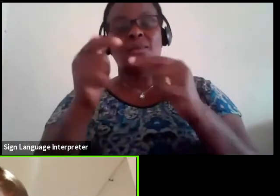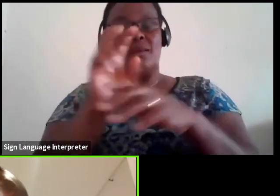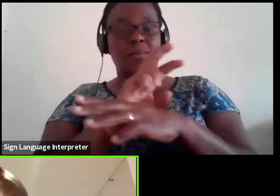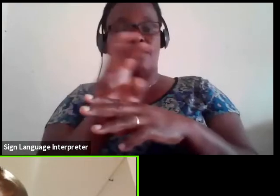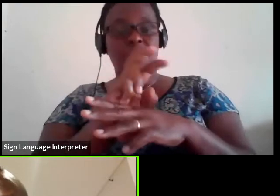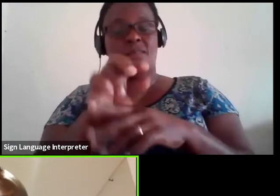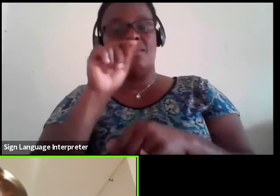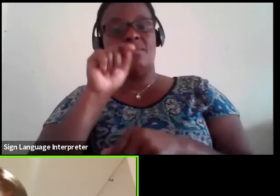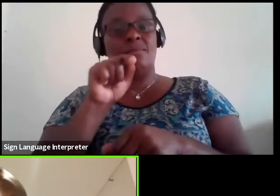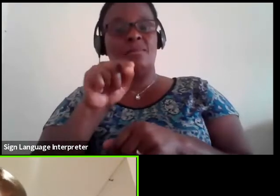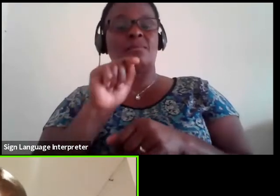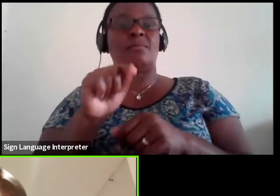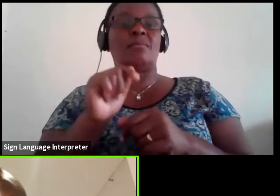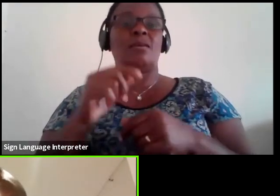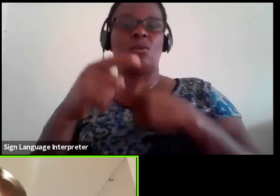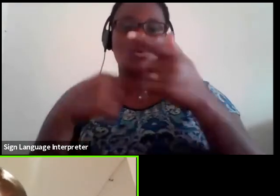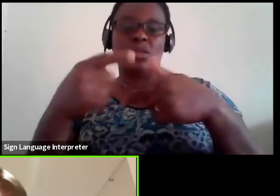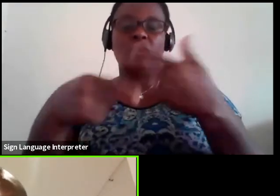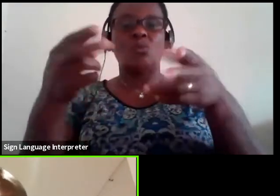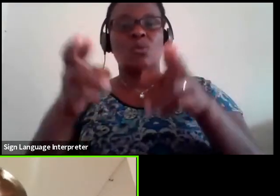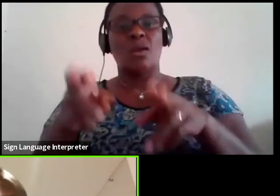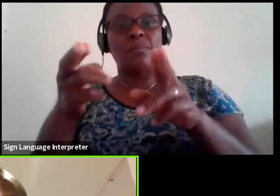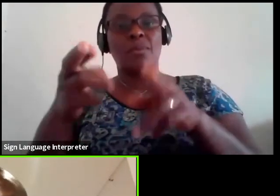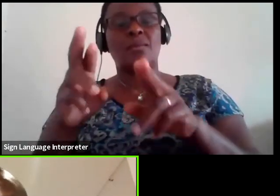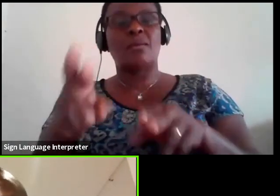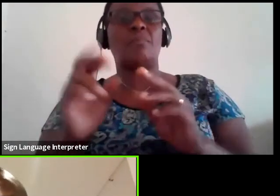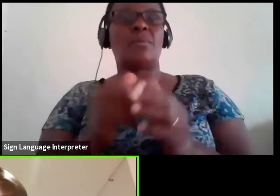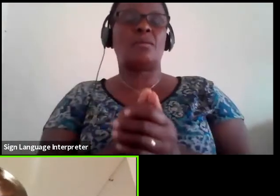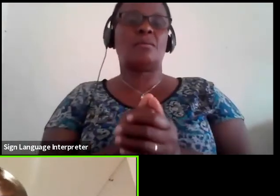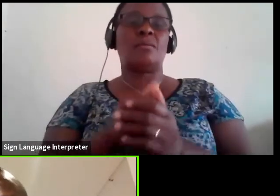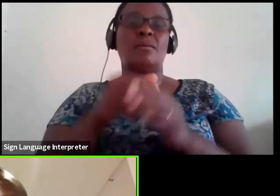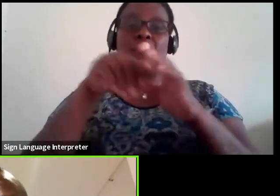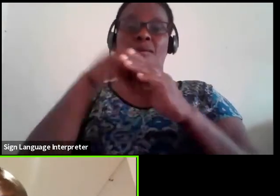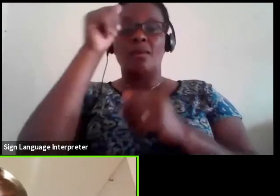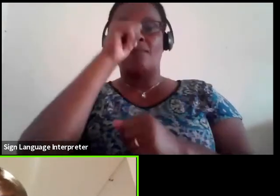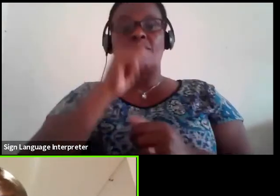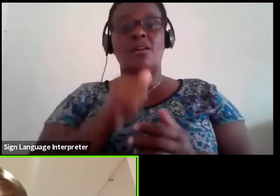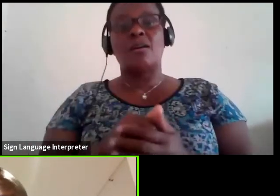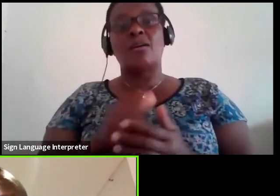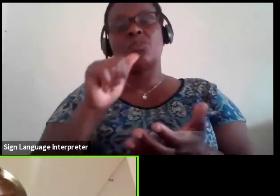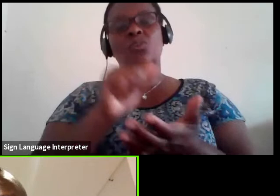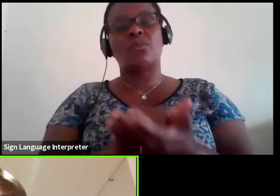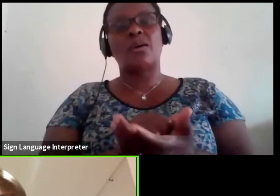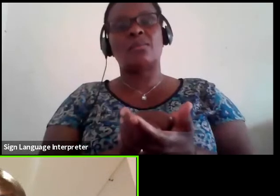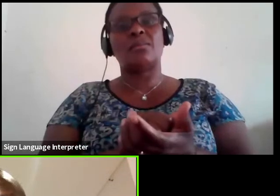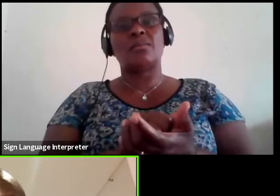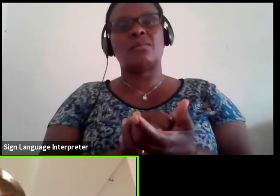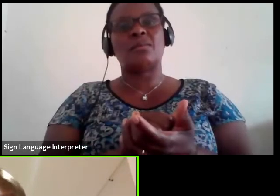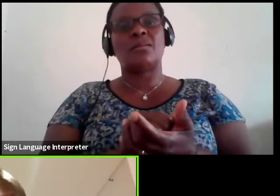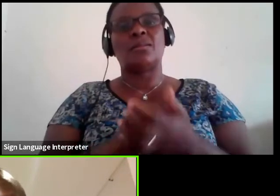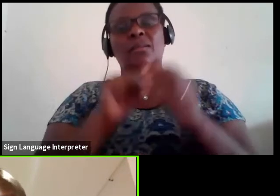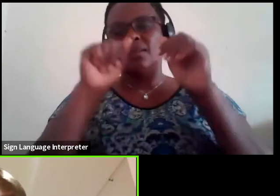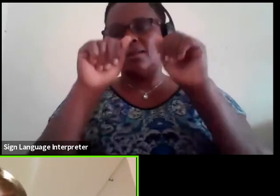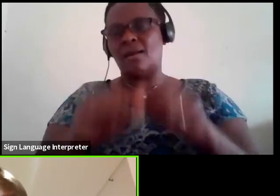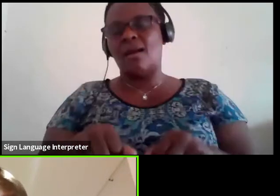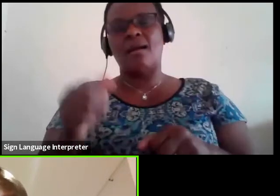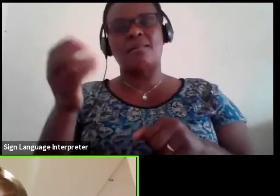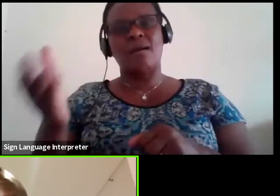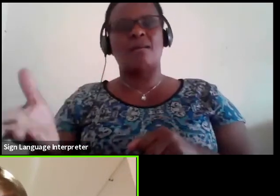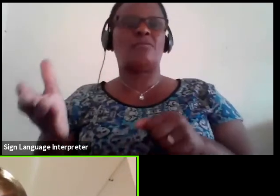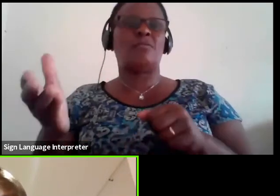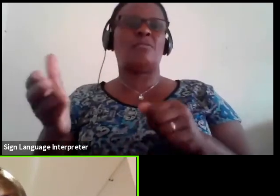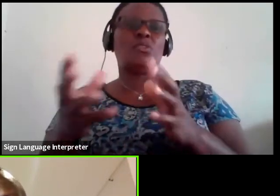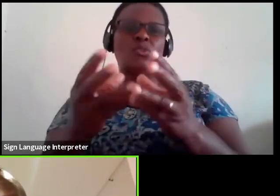that continue to happen across the continent, so that there can be a day when